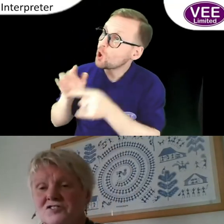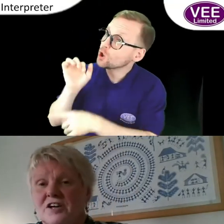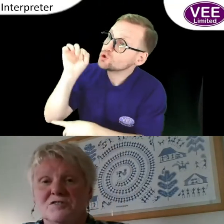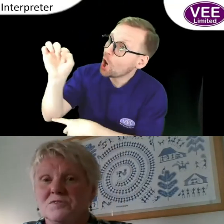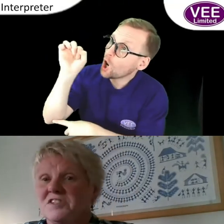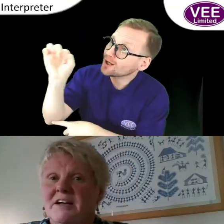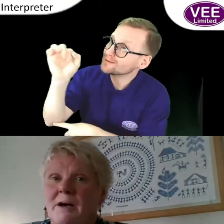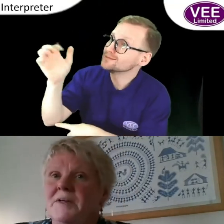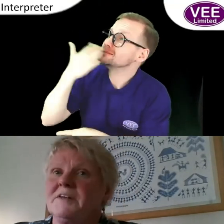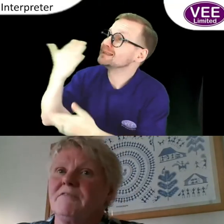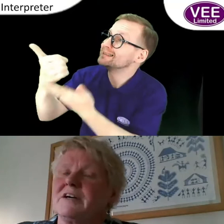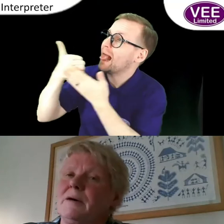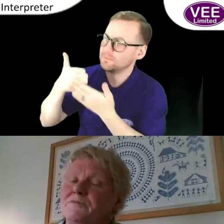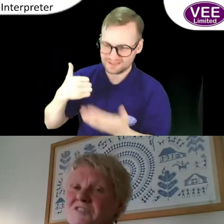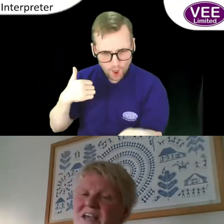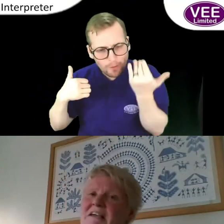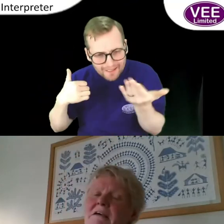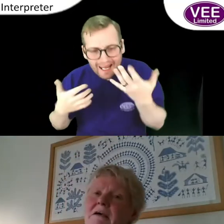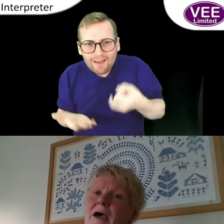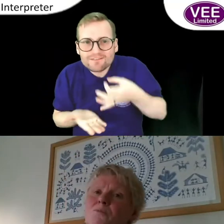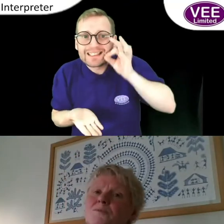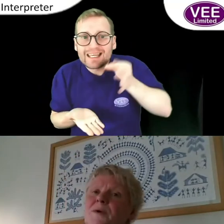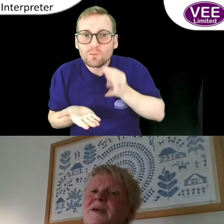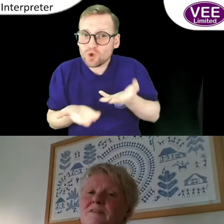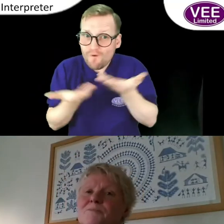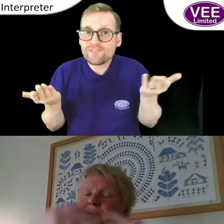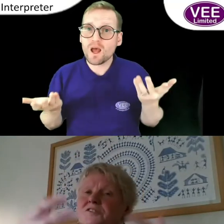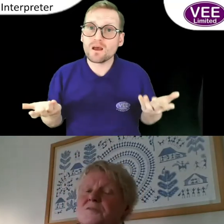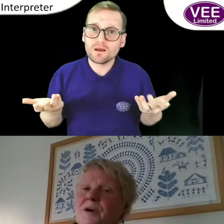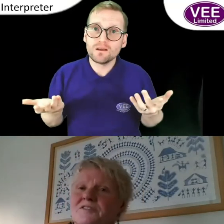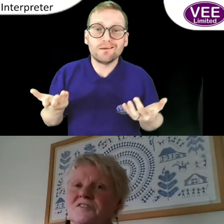in distress, would say, come in and have a cup of tea, and